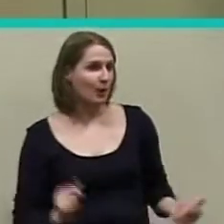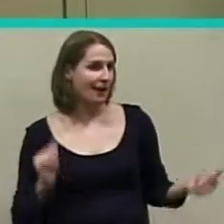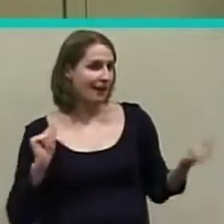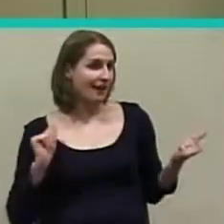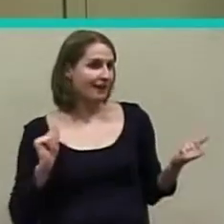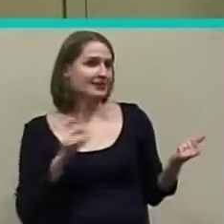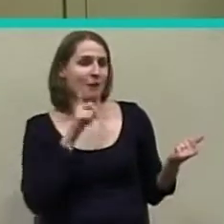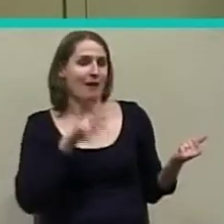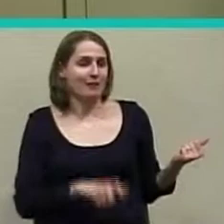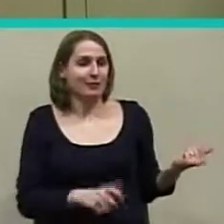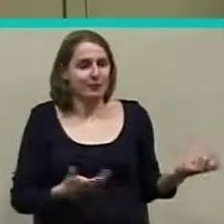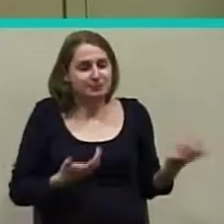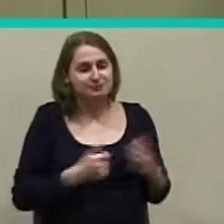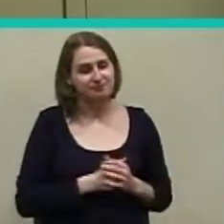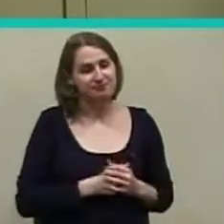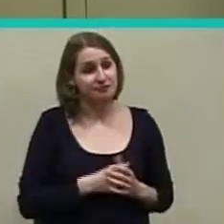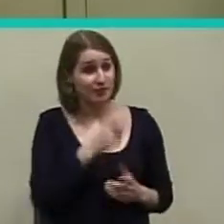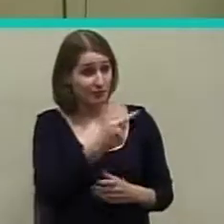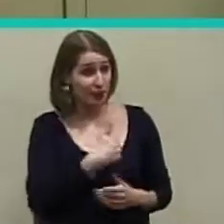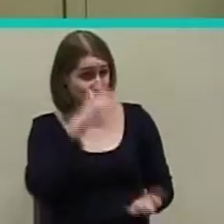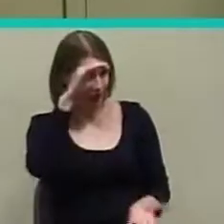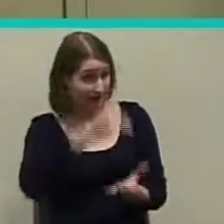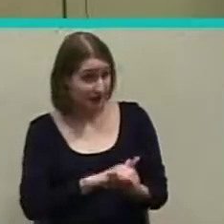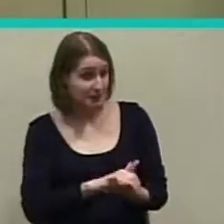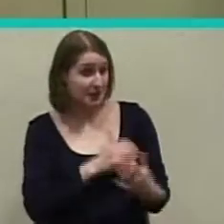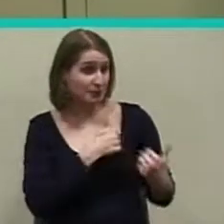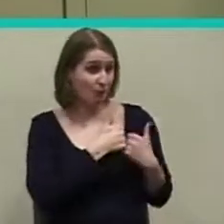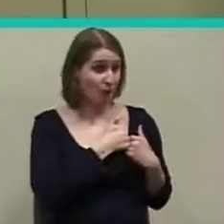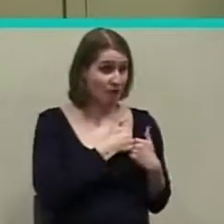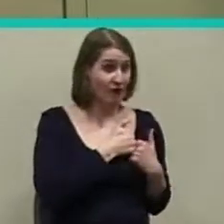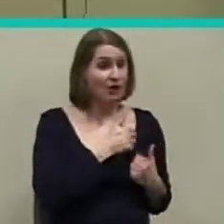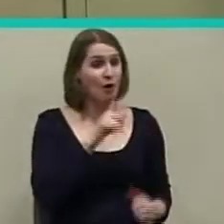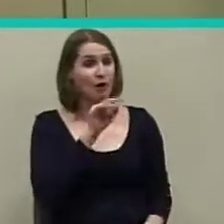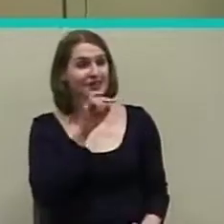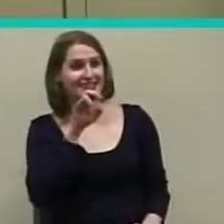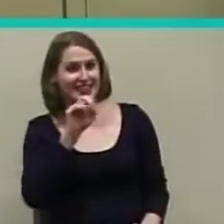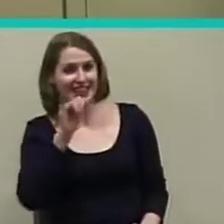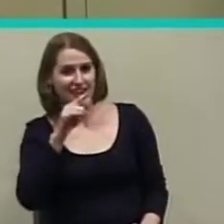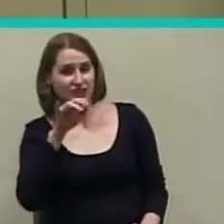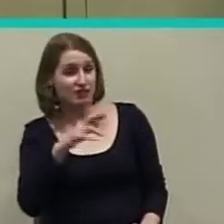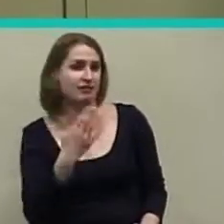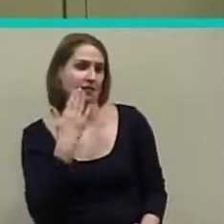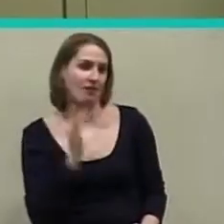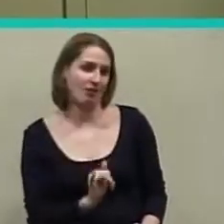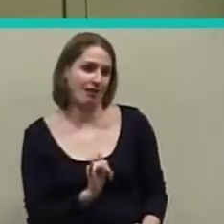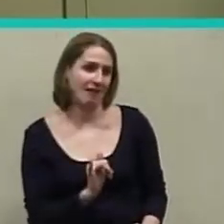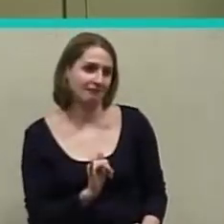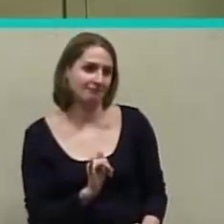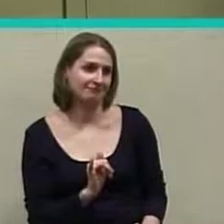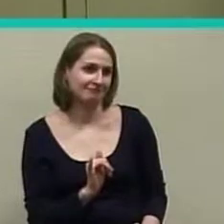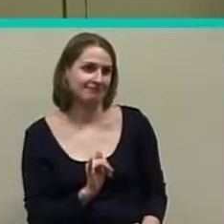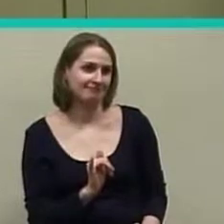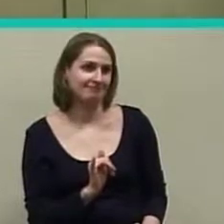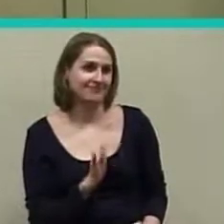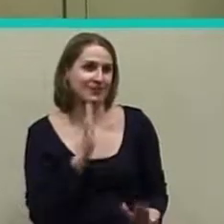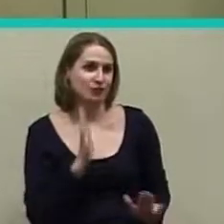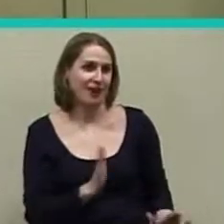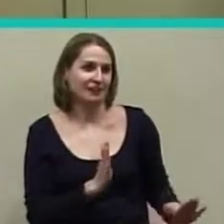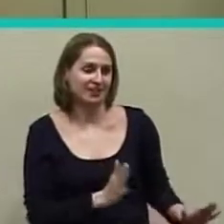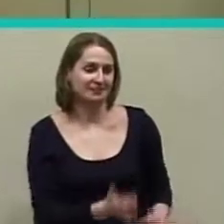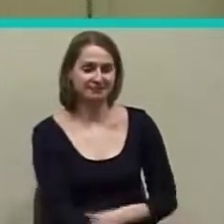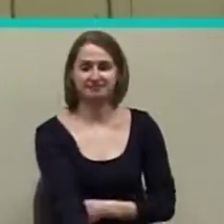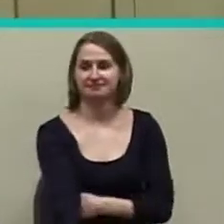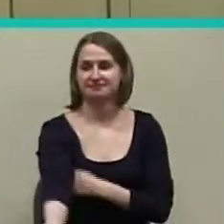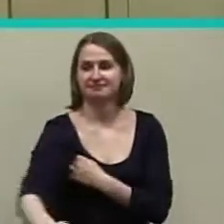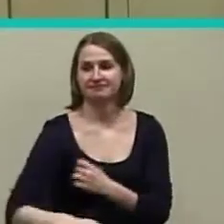Okay? If you have a husband or a boyfriend or a teenager, they know this. Okay?